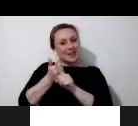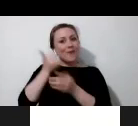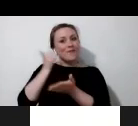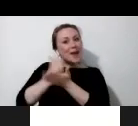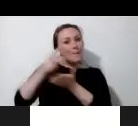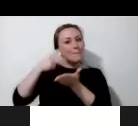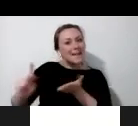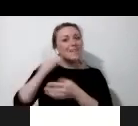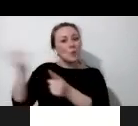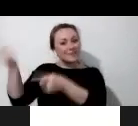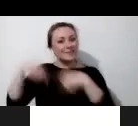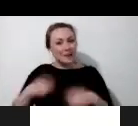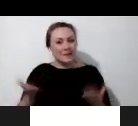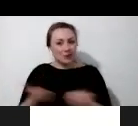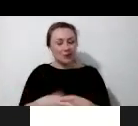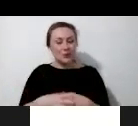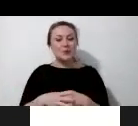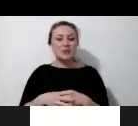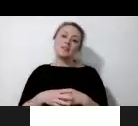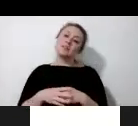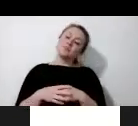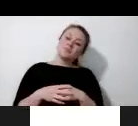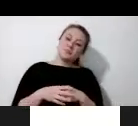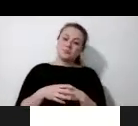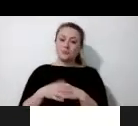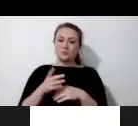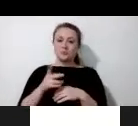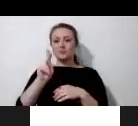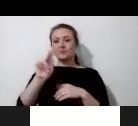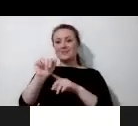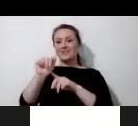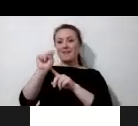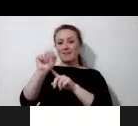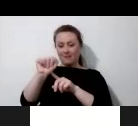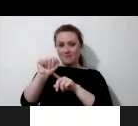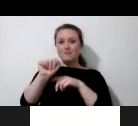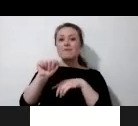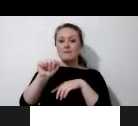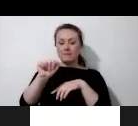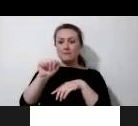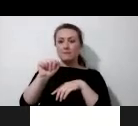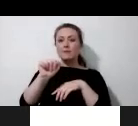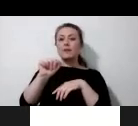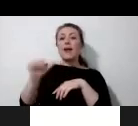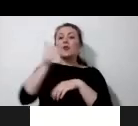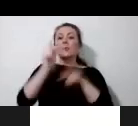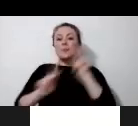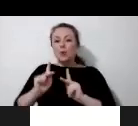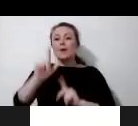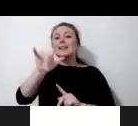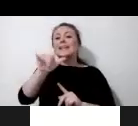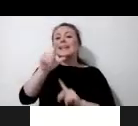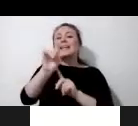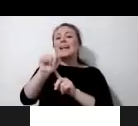we had Irene and Diana came as the Kovac awardees, and then the other Lydia and Jonathan